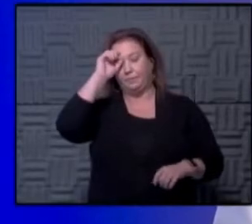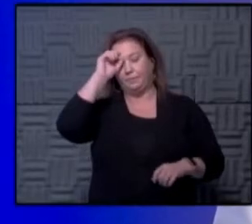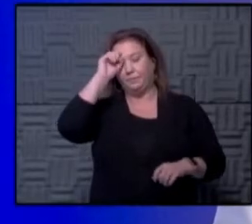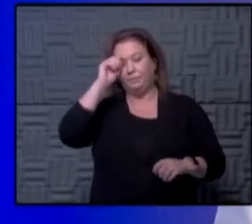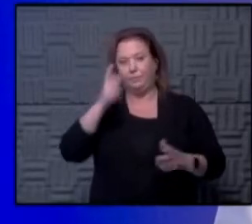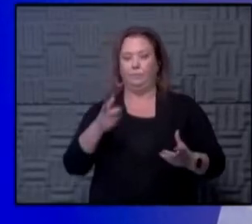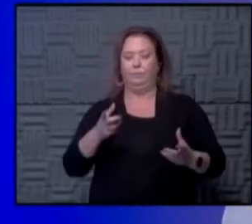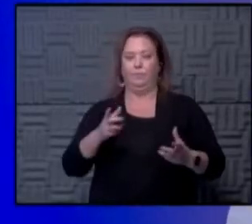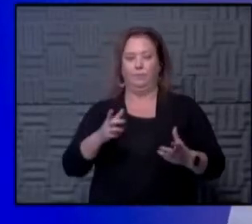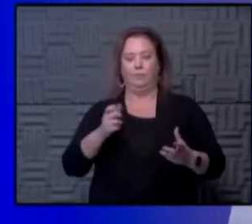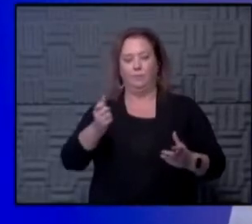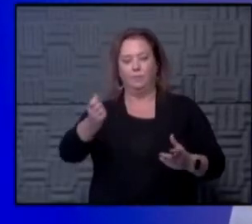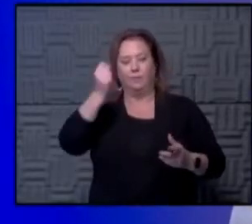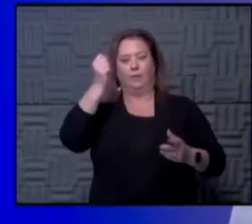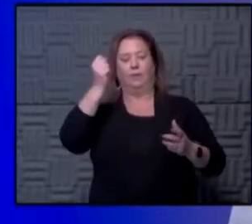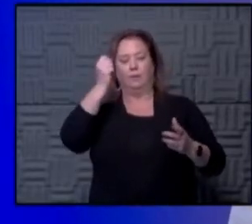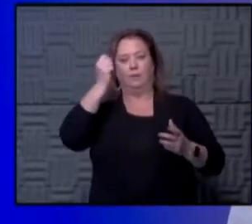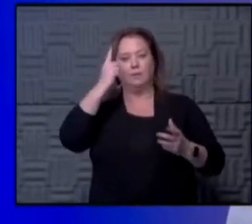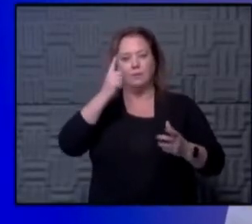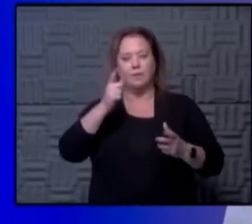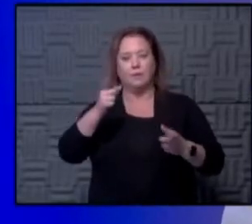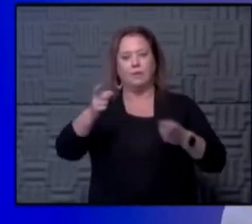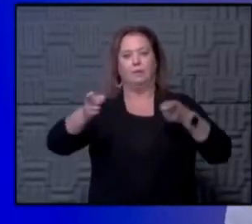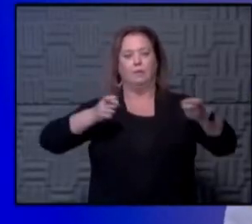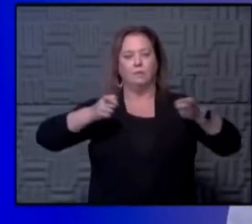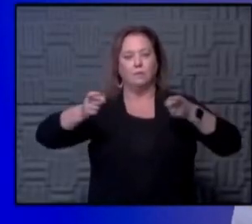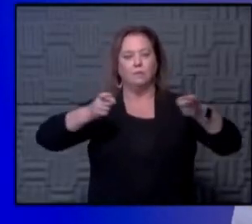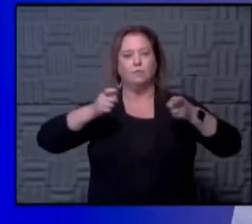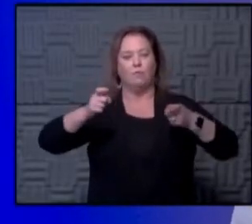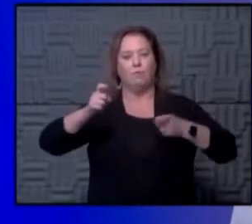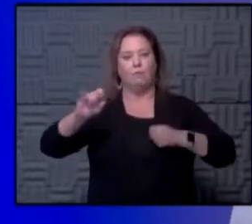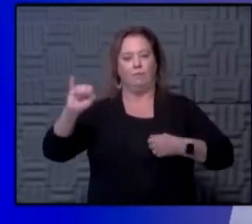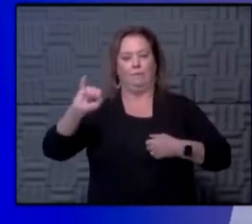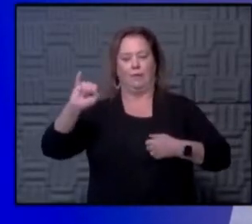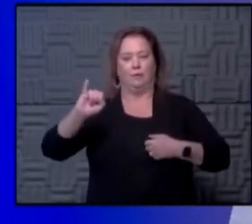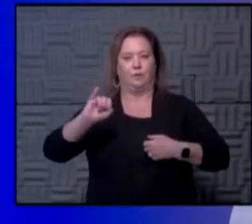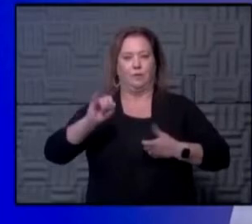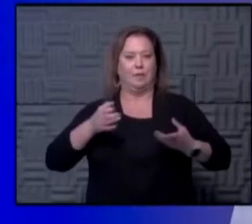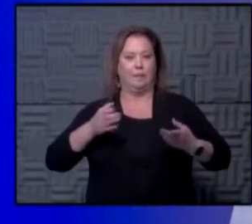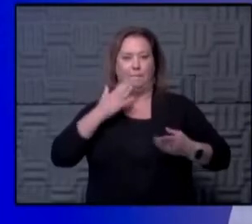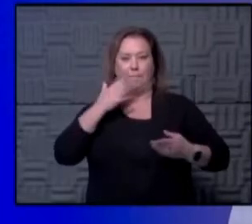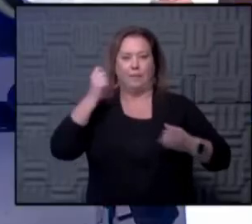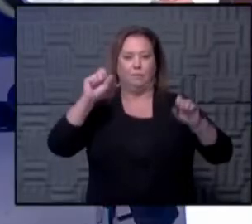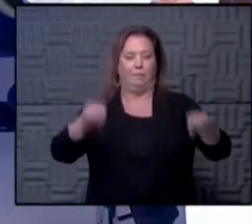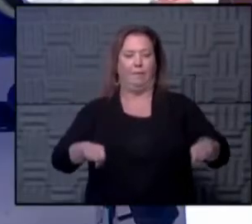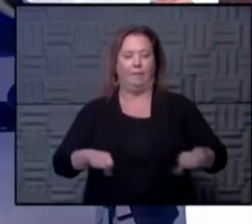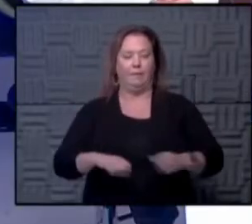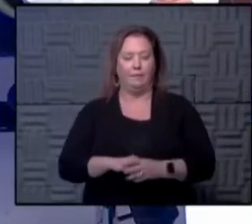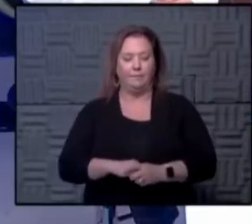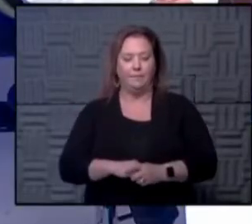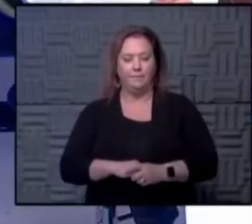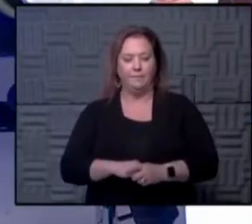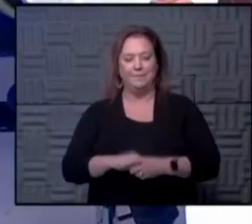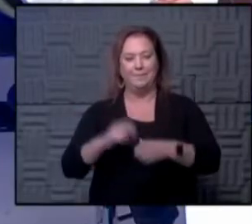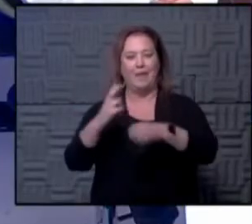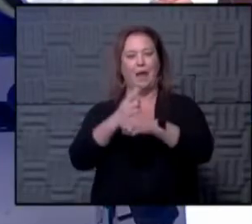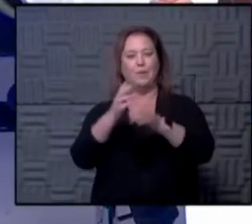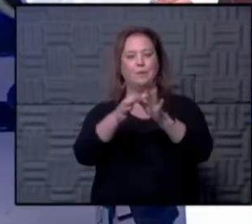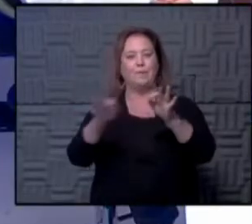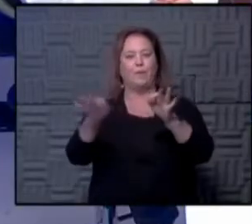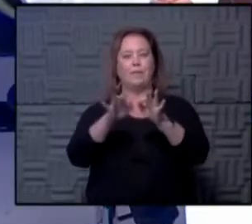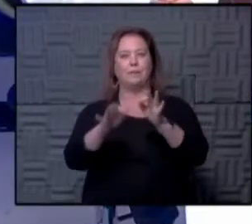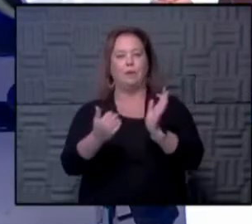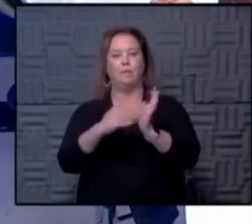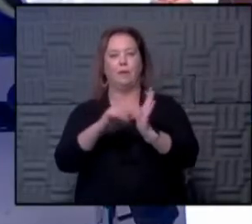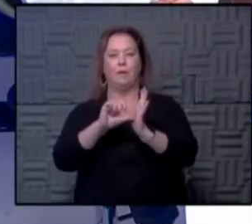and taking these measures into account in the proper means. Yeah, I keep using this phrase, but